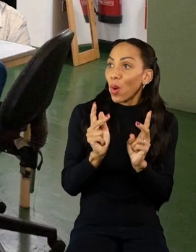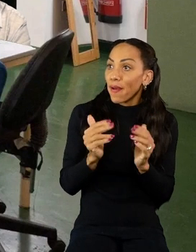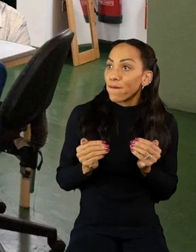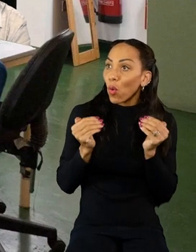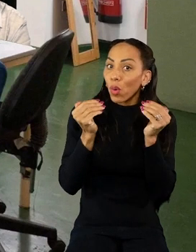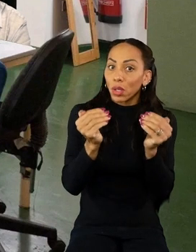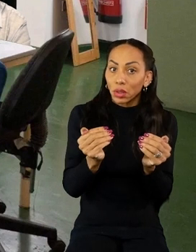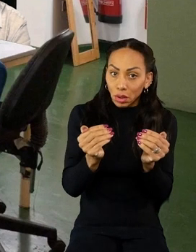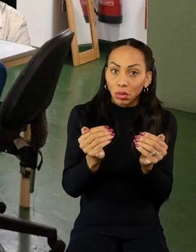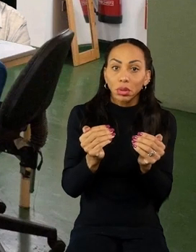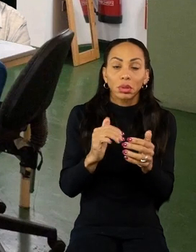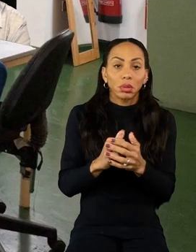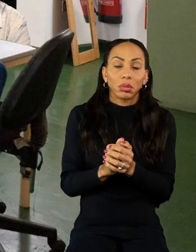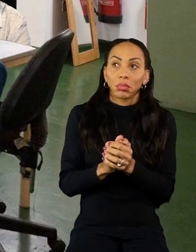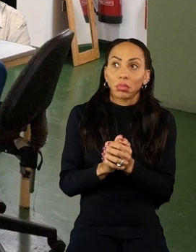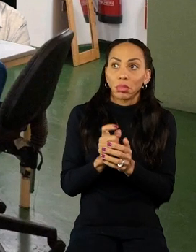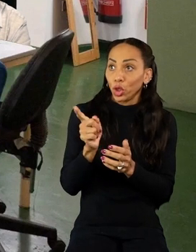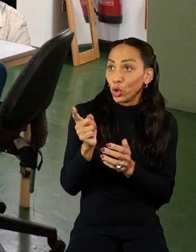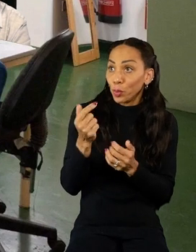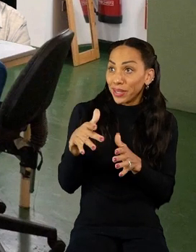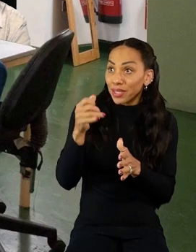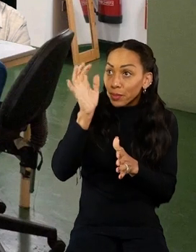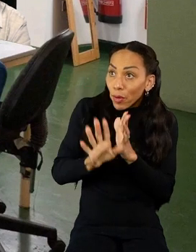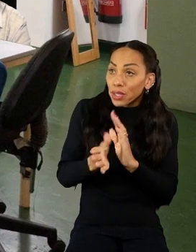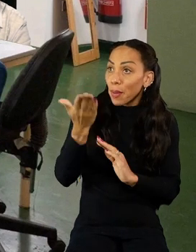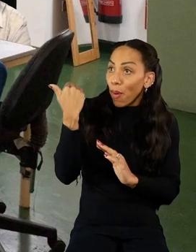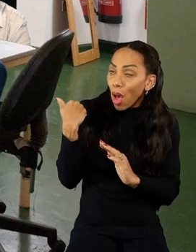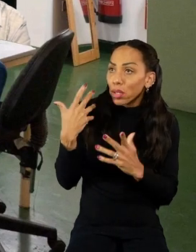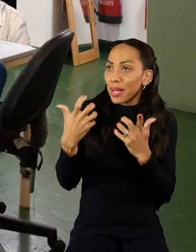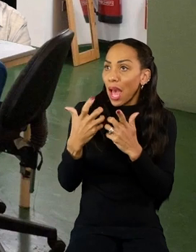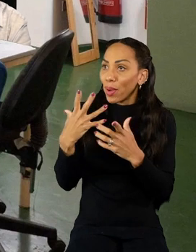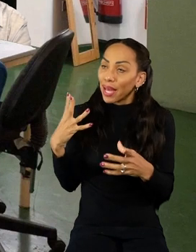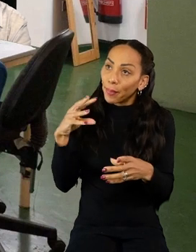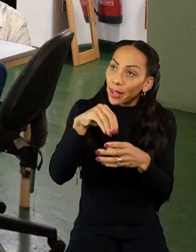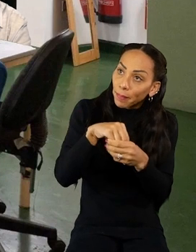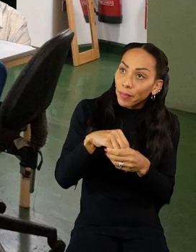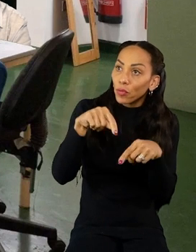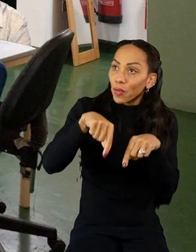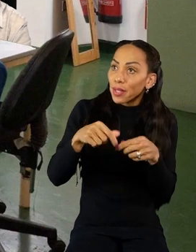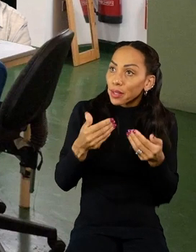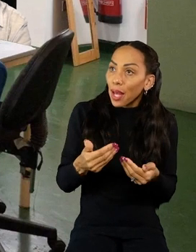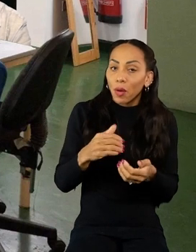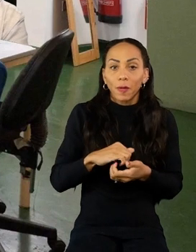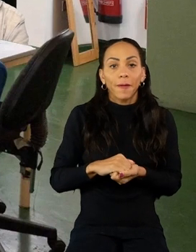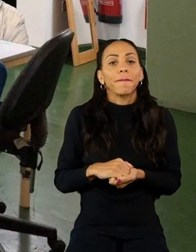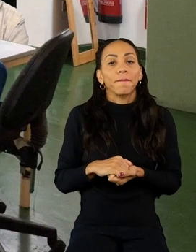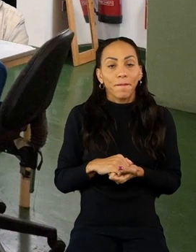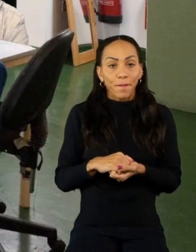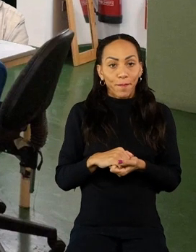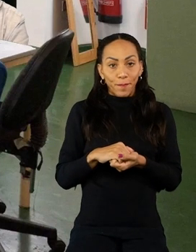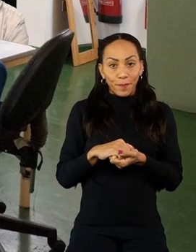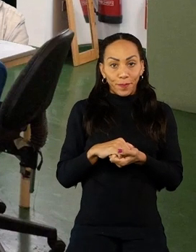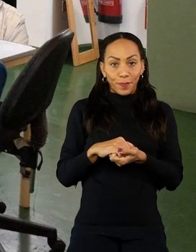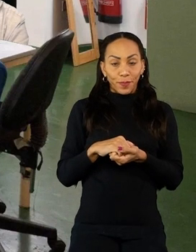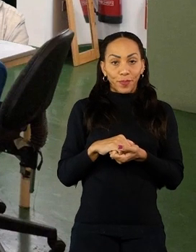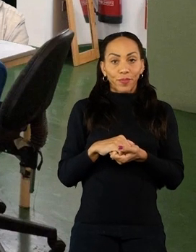I would really be interested to take the steer on that, on what the best way to do this is, or what has been done in the past, and how you might want to incorporate that in